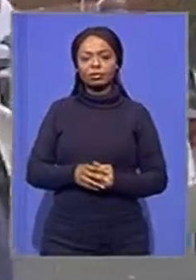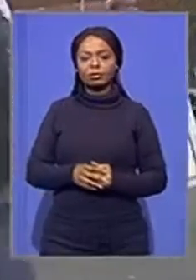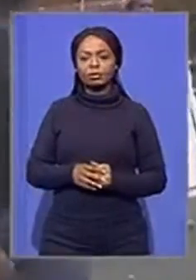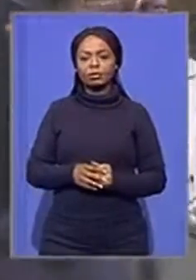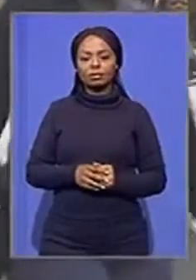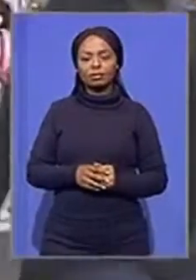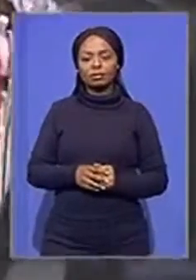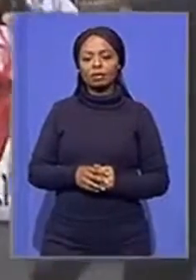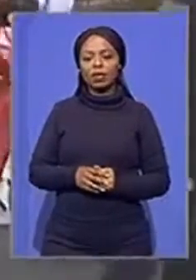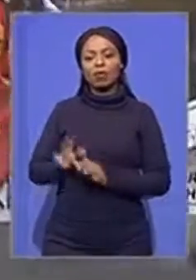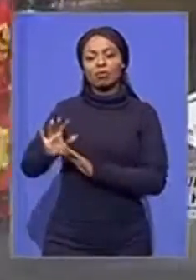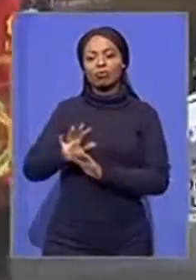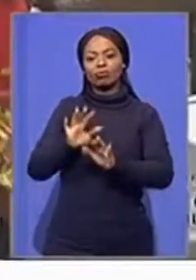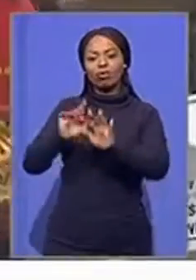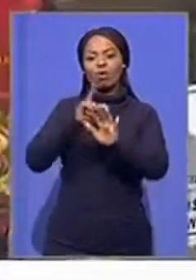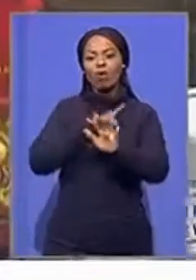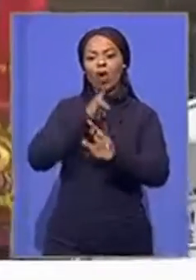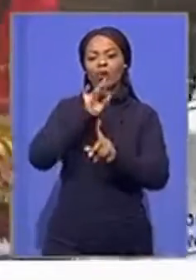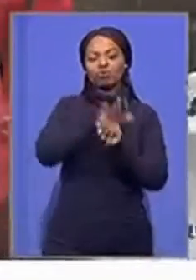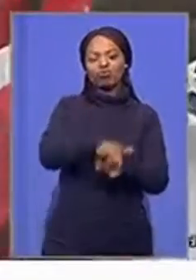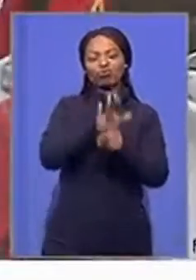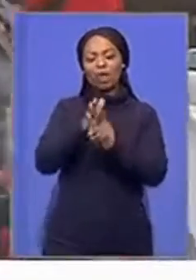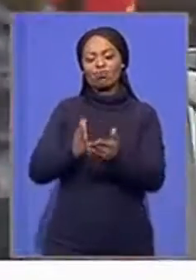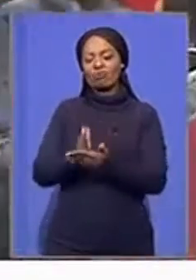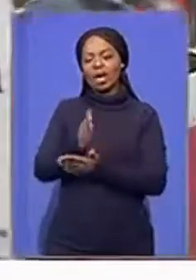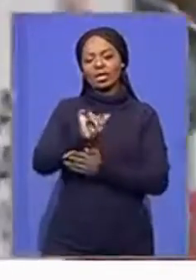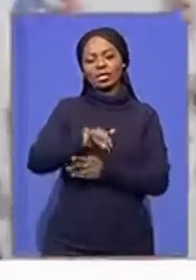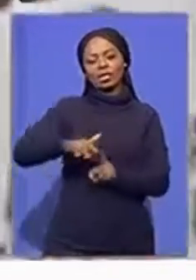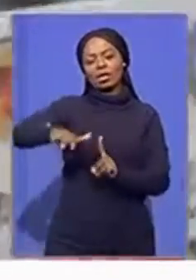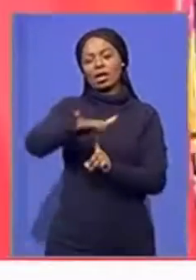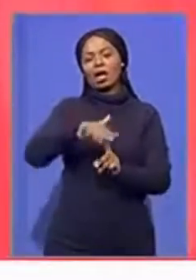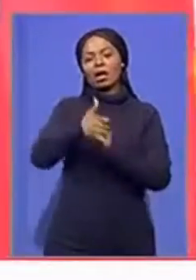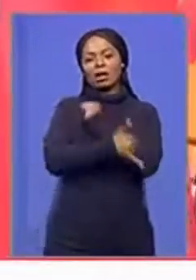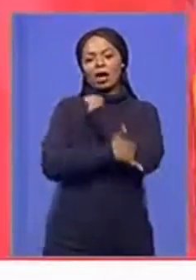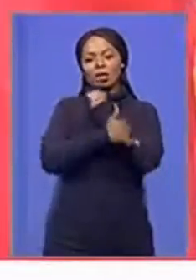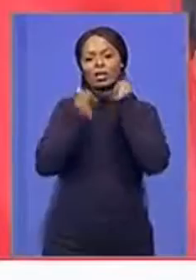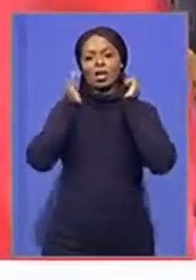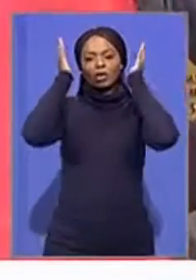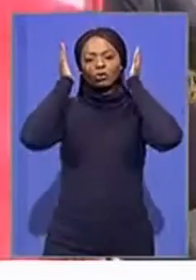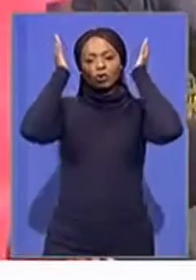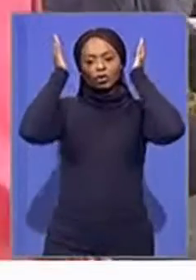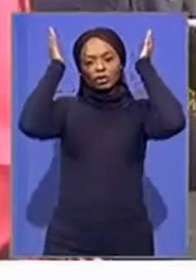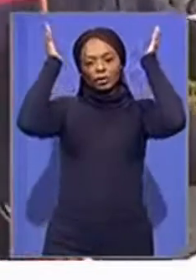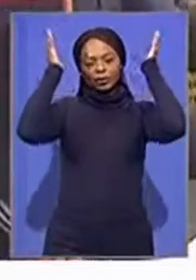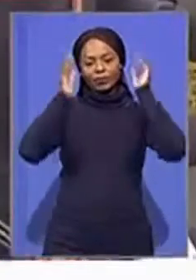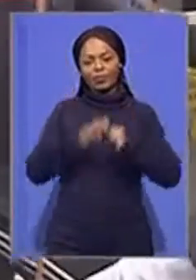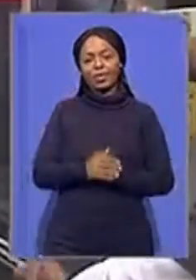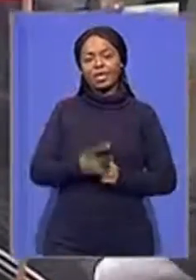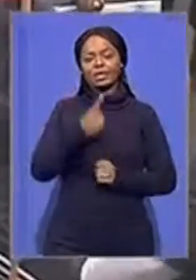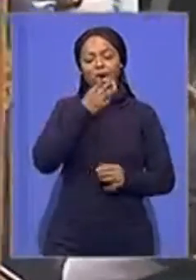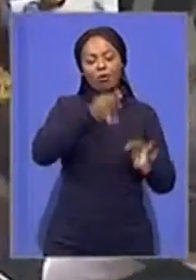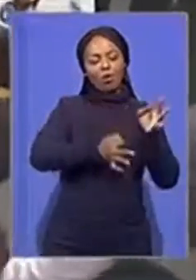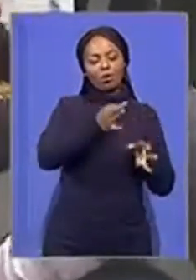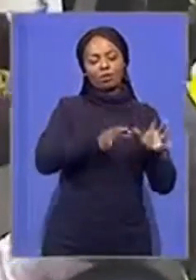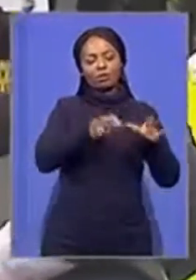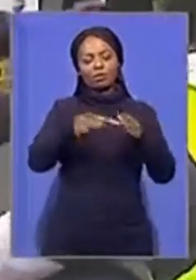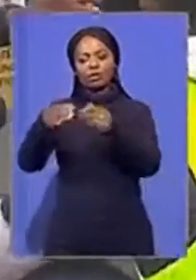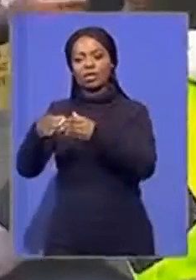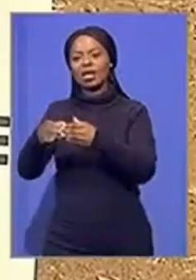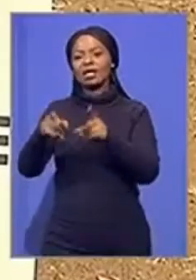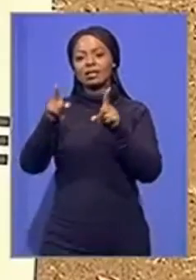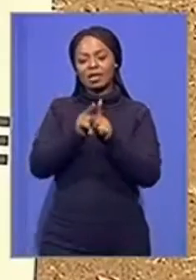ba gwantela tlhokofatso le go gatakiwa ga ditshwanelo tsa botho kwa Eswatini. Go begwa fa makoko a dipolotiki a le ka fa tlase ga